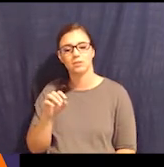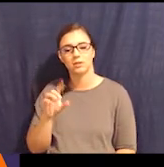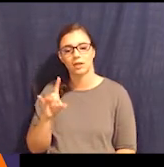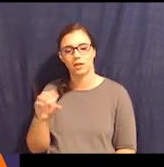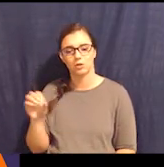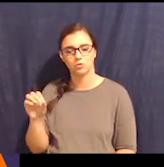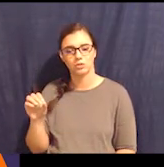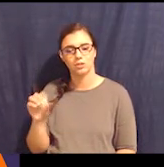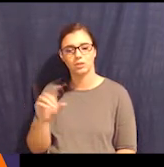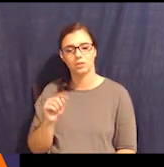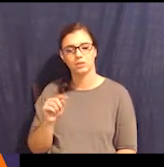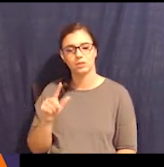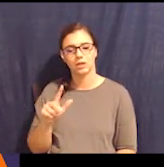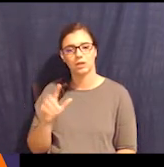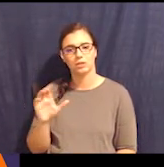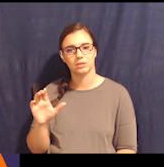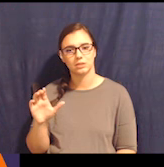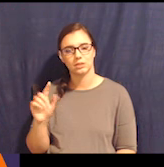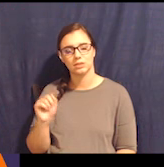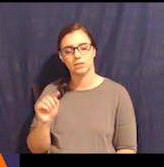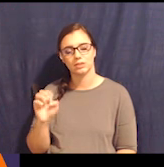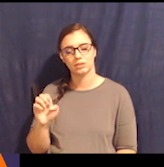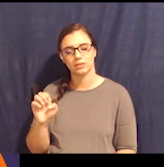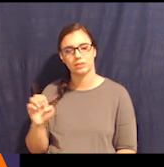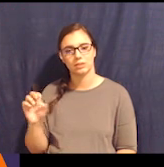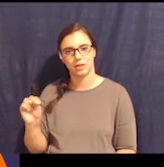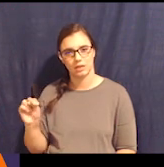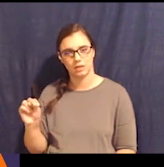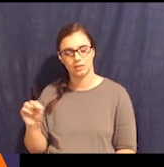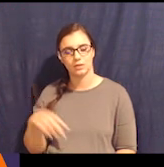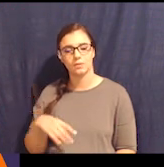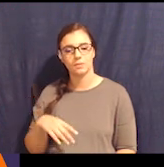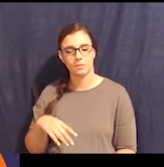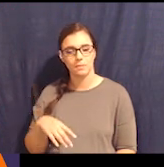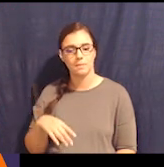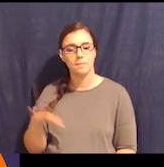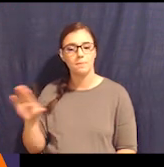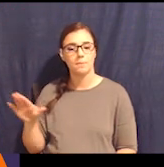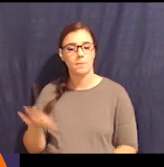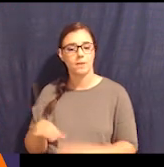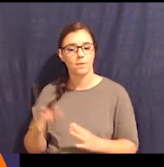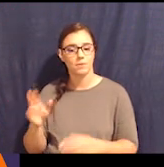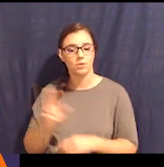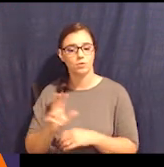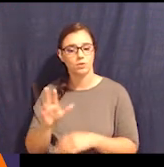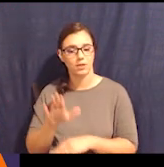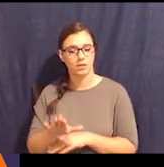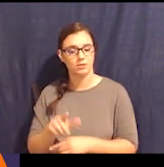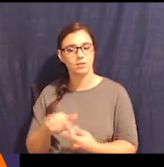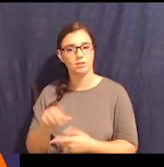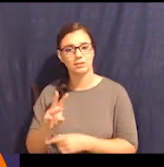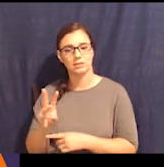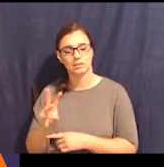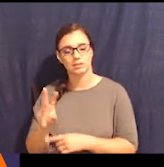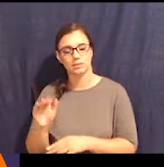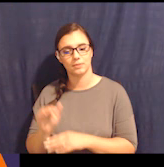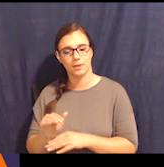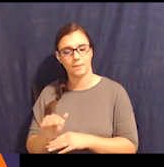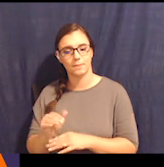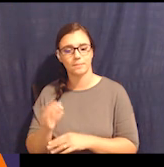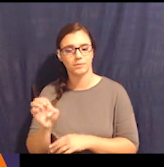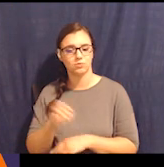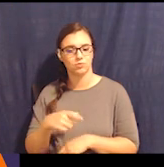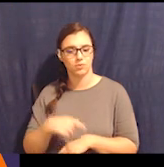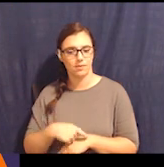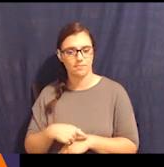1-800-TLC-TEEN. And they are open from 3 p.m. to 7 p.m. Eastern Standard Time. Another alternative is to text the word